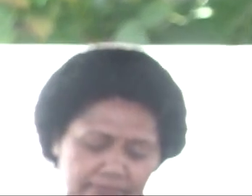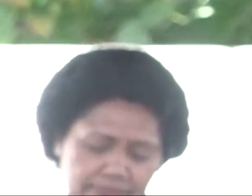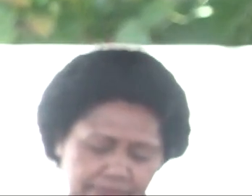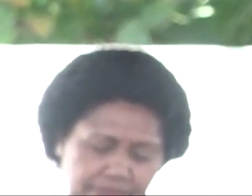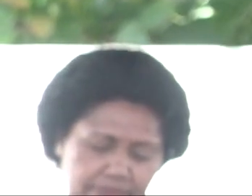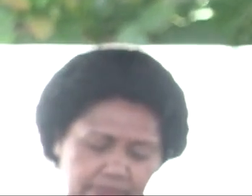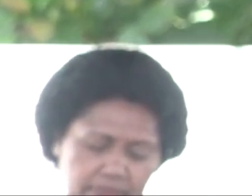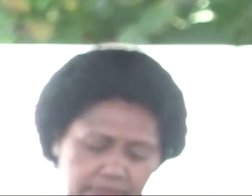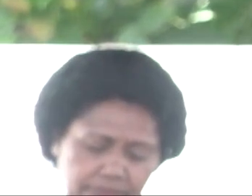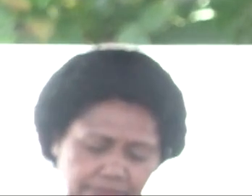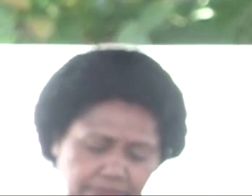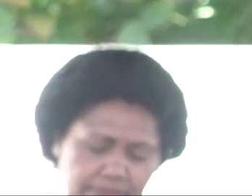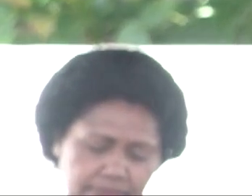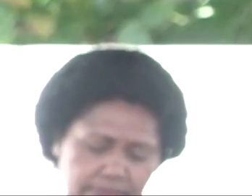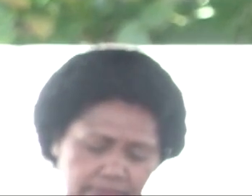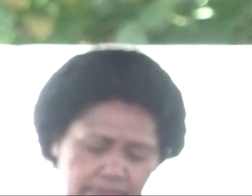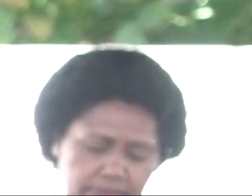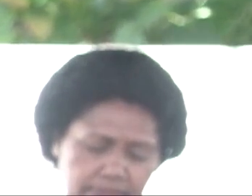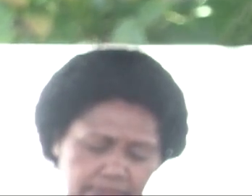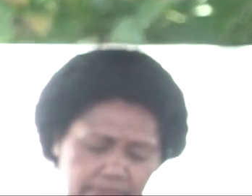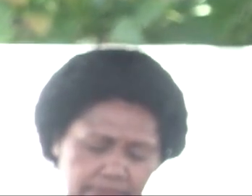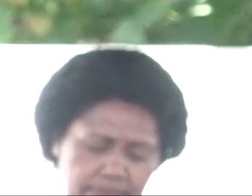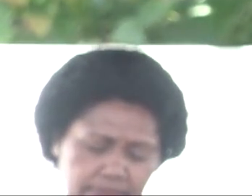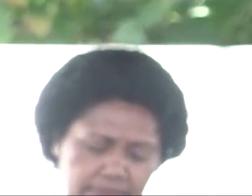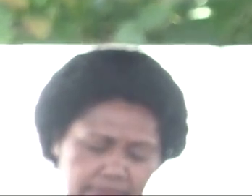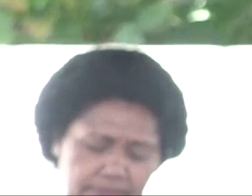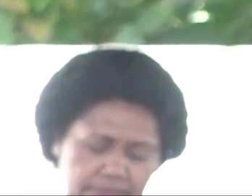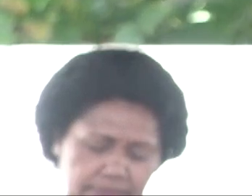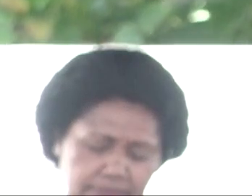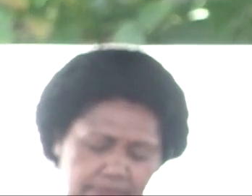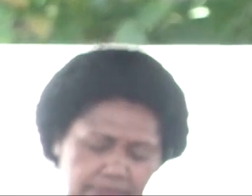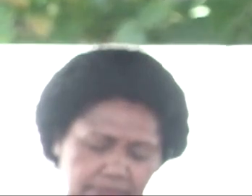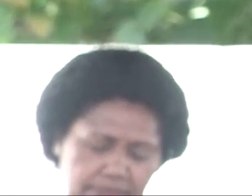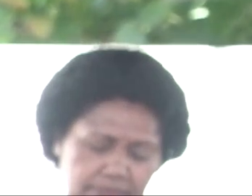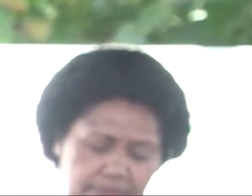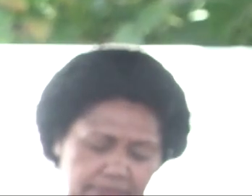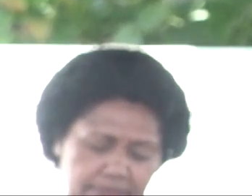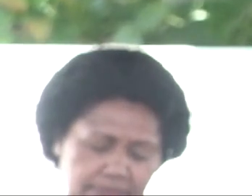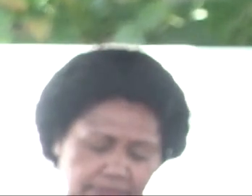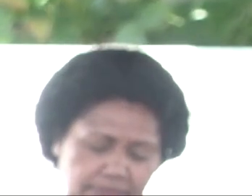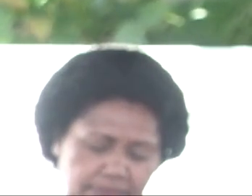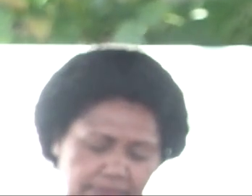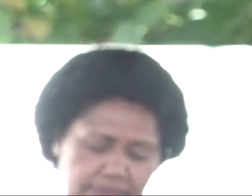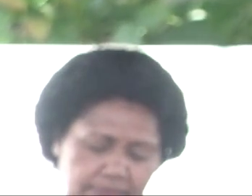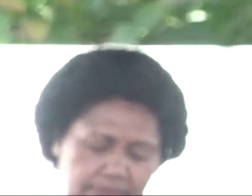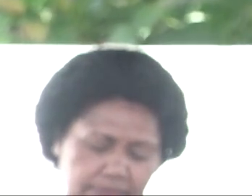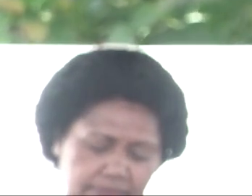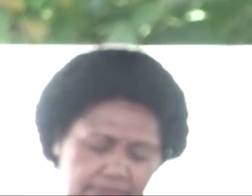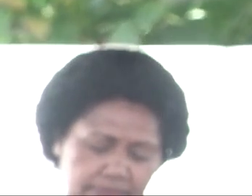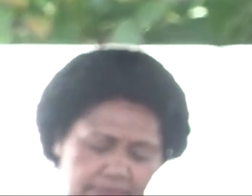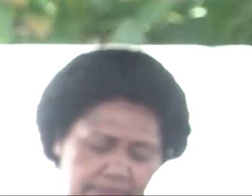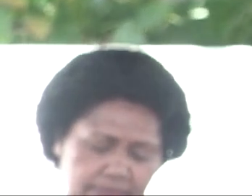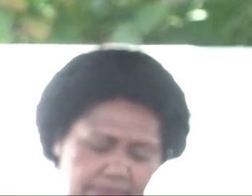I strongly believe that all of you will undergo a new and an enjoyable experience as you share and learn from one